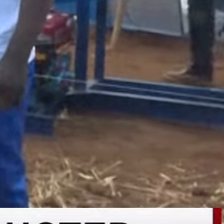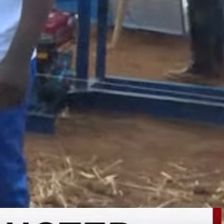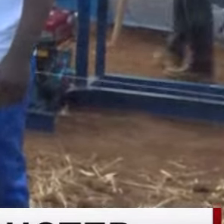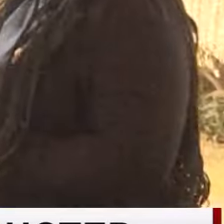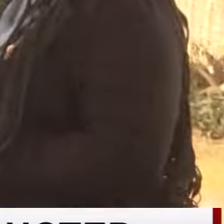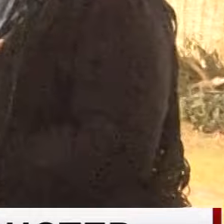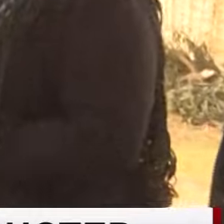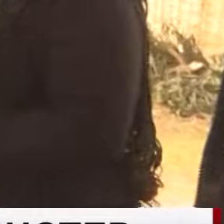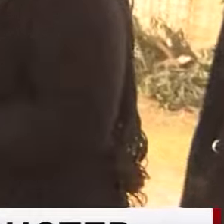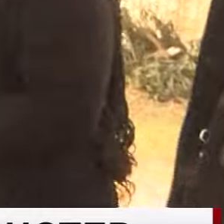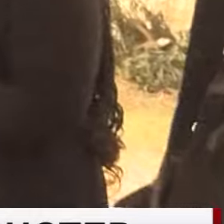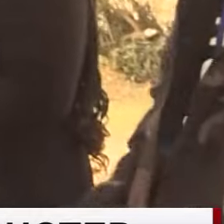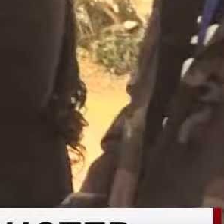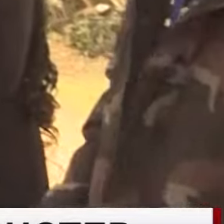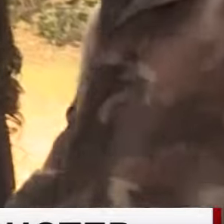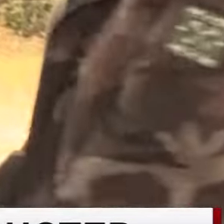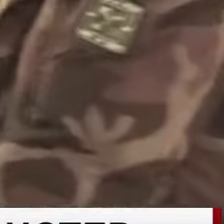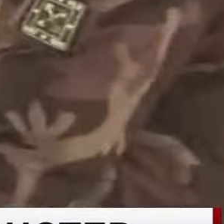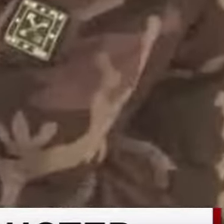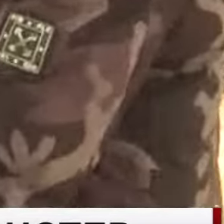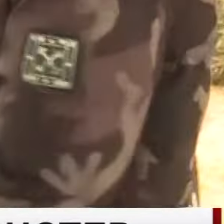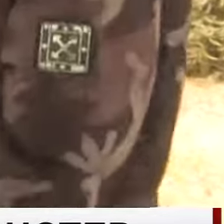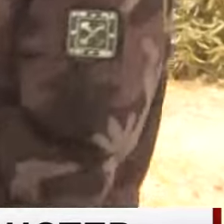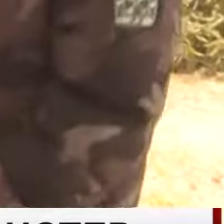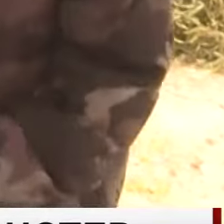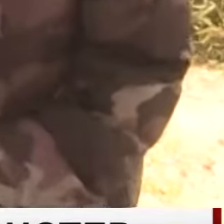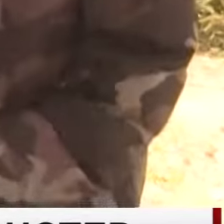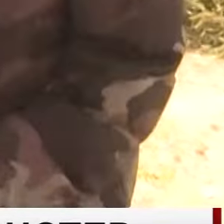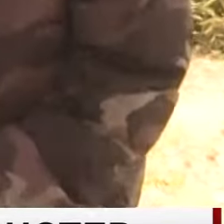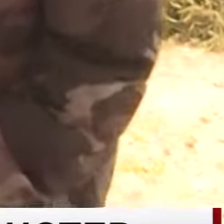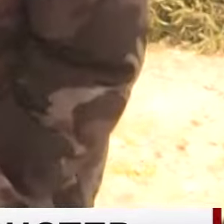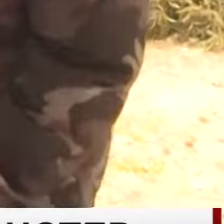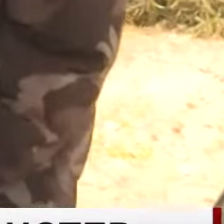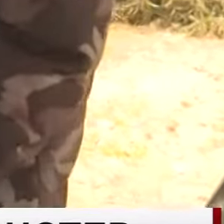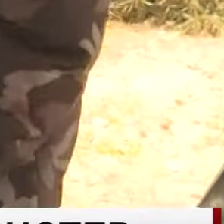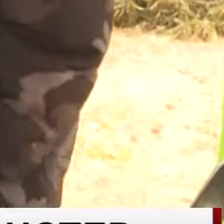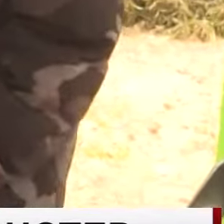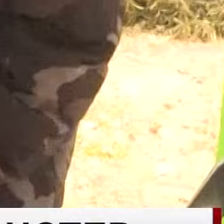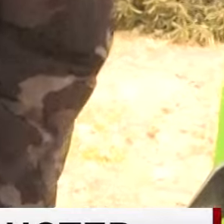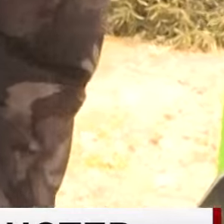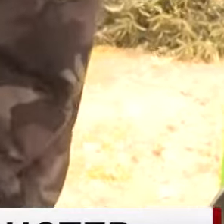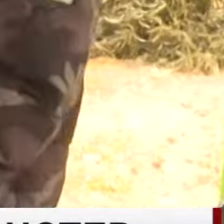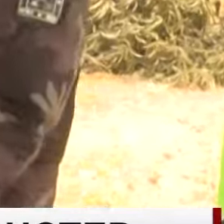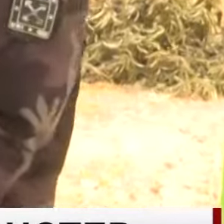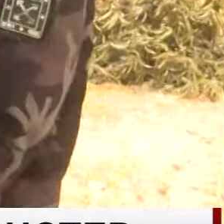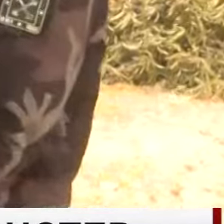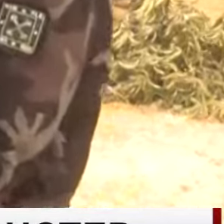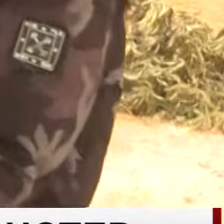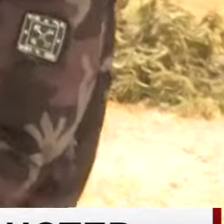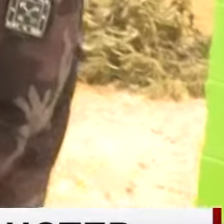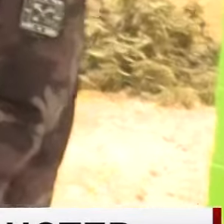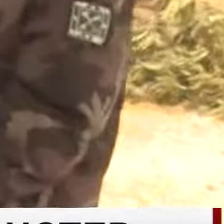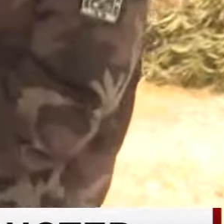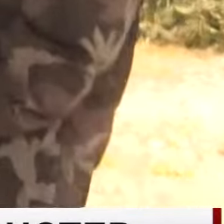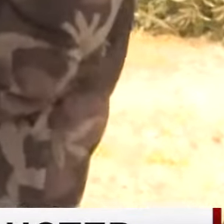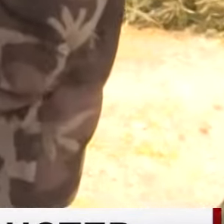who earlier toured the stands, says government, working in collaboration with various stakeholders, will see to it that more is done